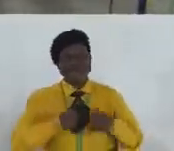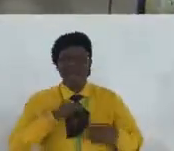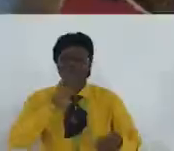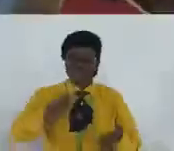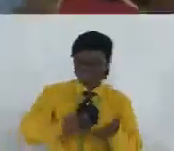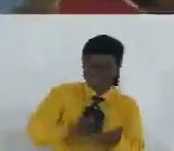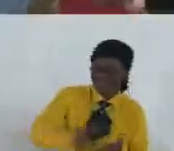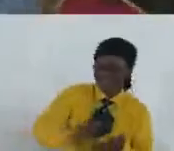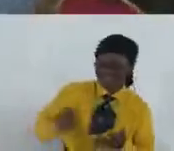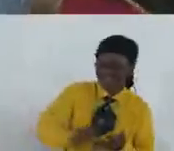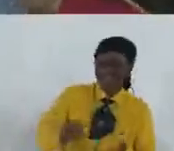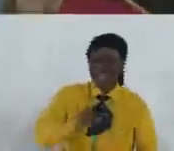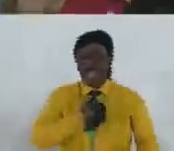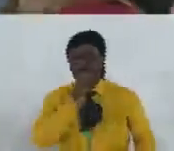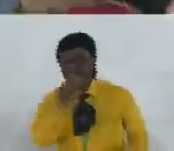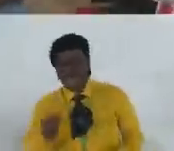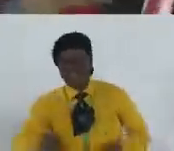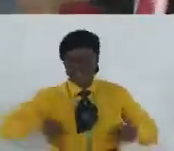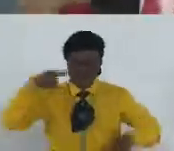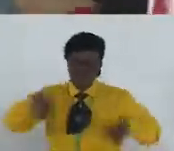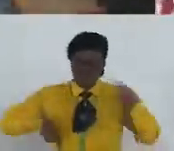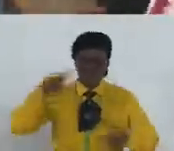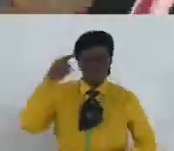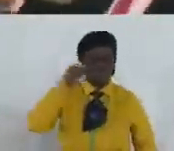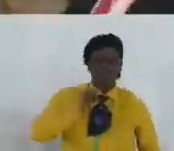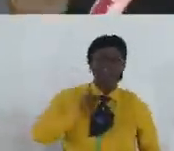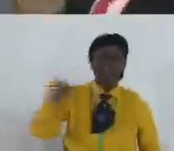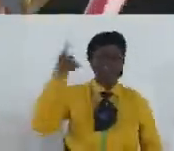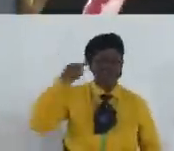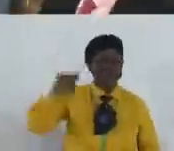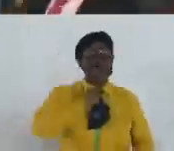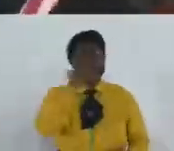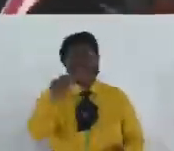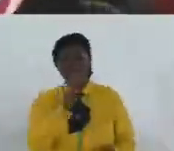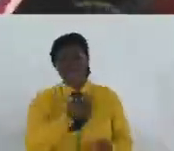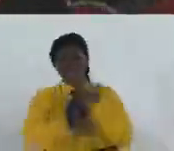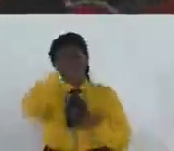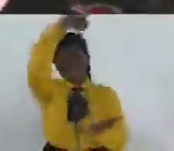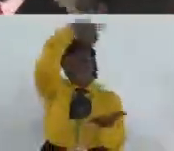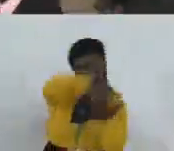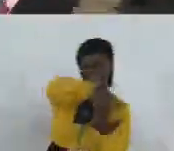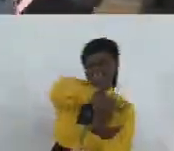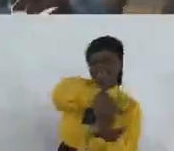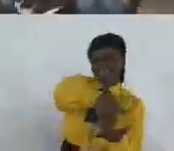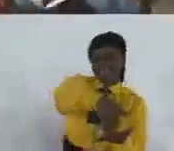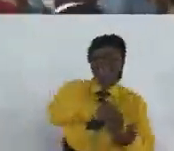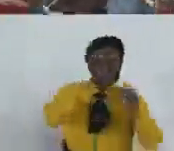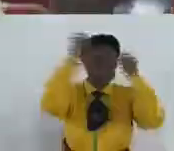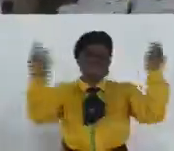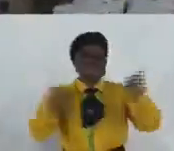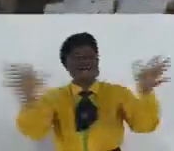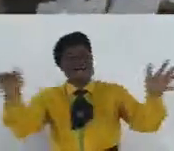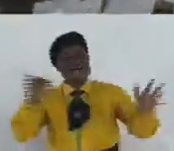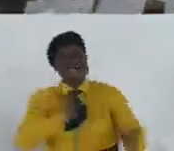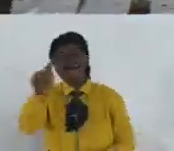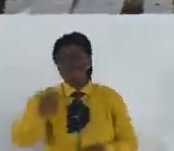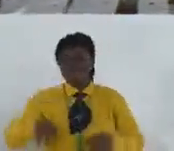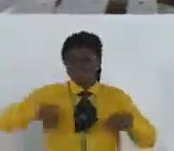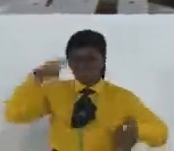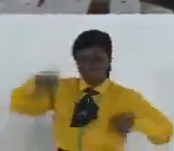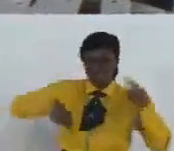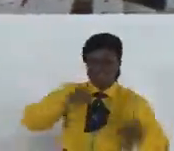has been written. I am rejoicing, for I am born again. Hallelujah. I